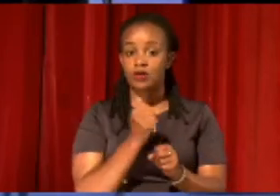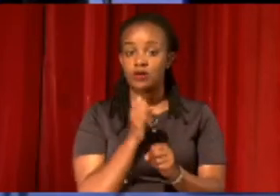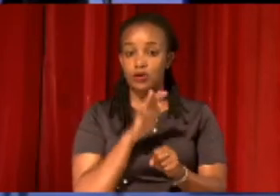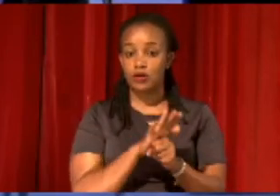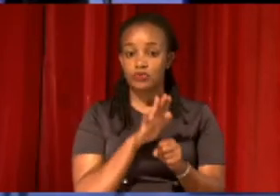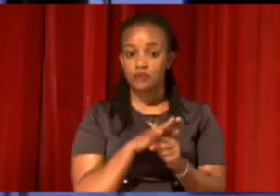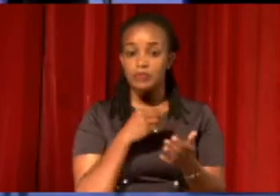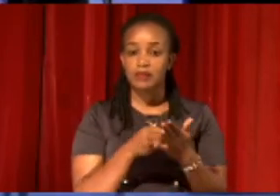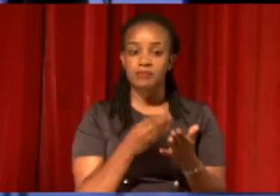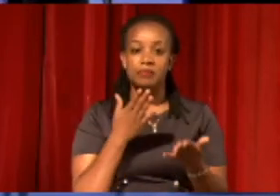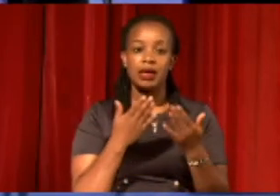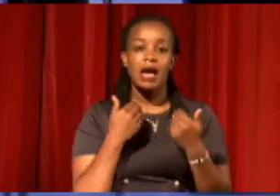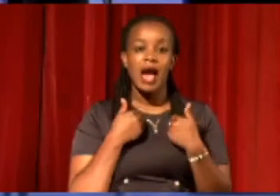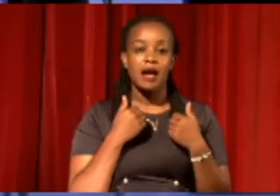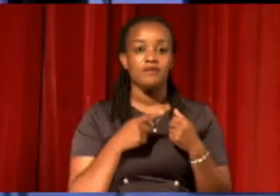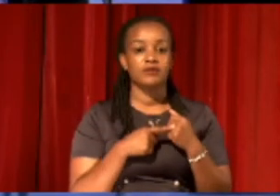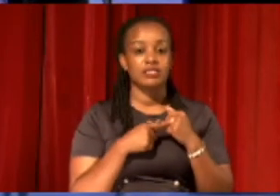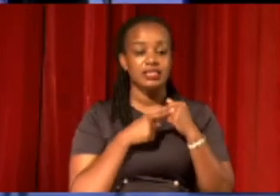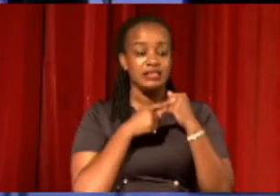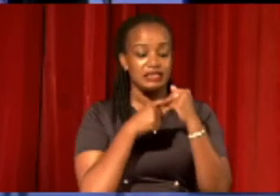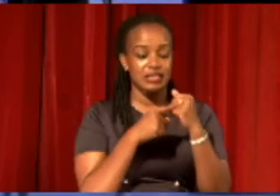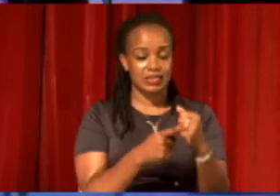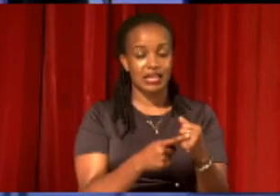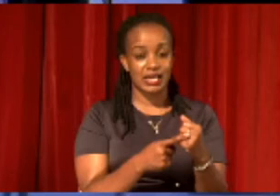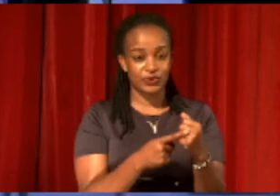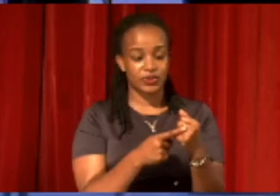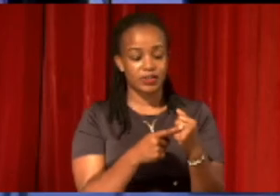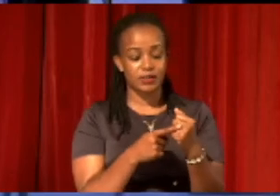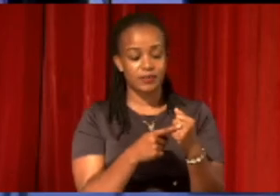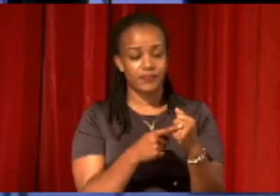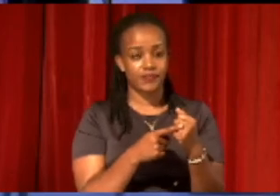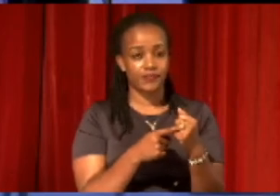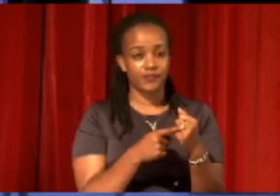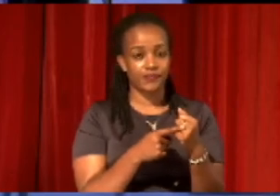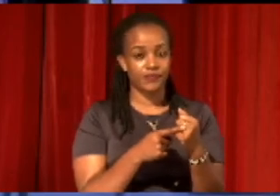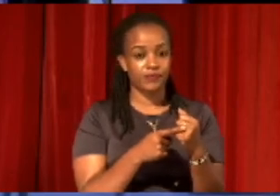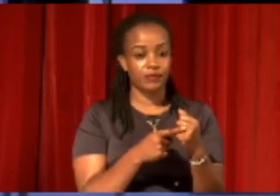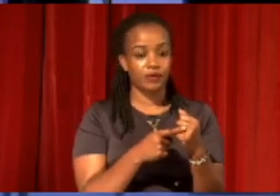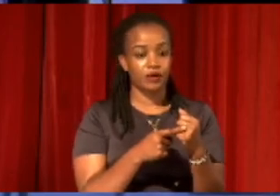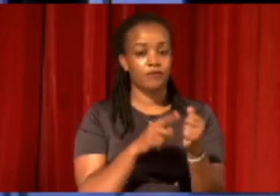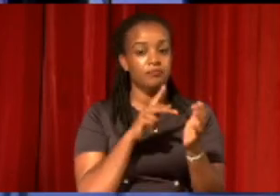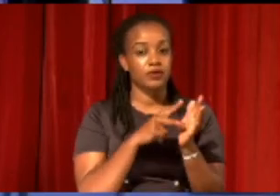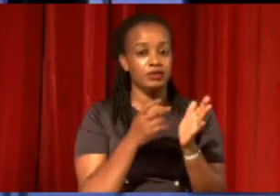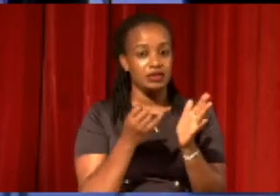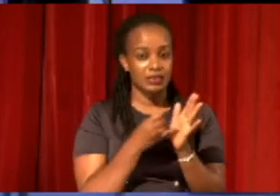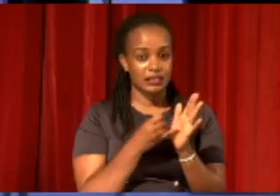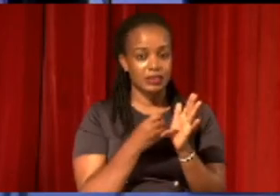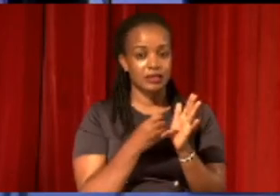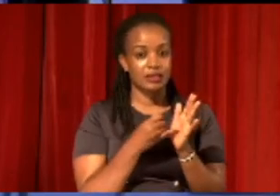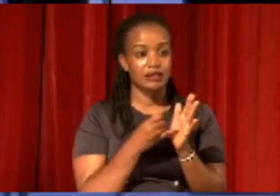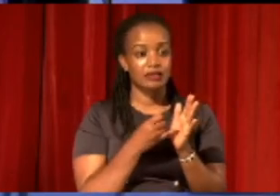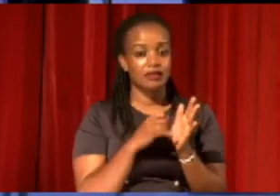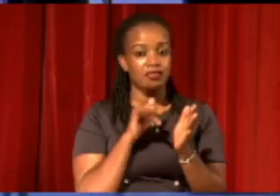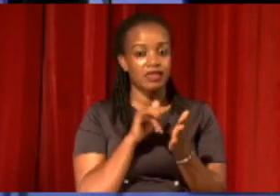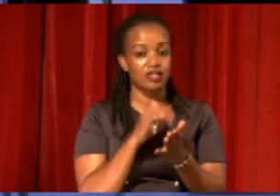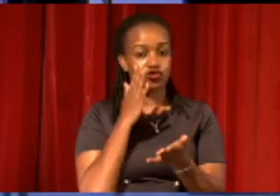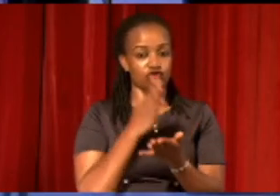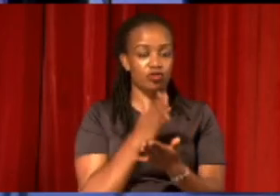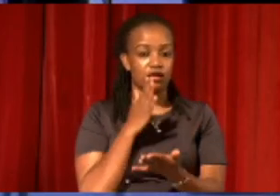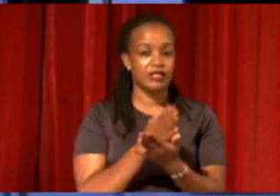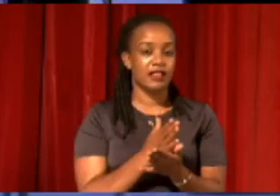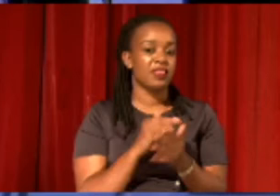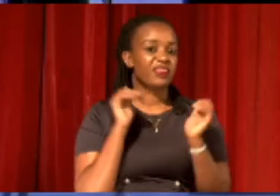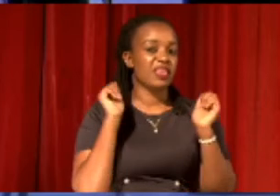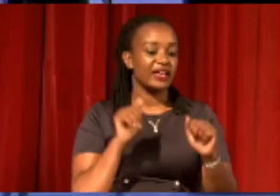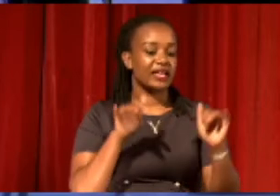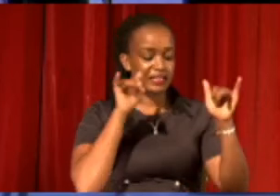just 600 out of, you know, your community of several thousand of projects that are actually like, that can